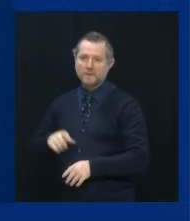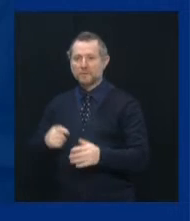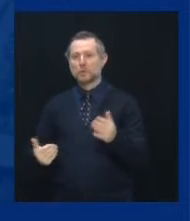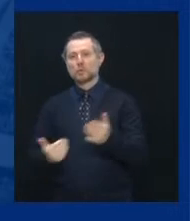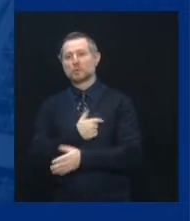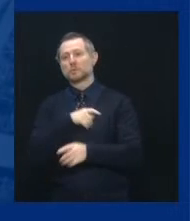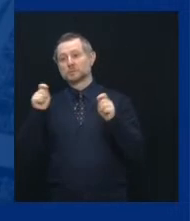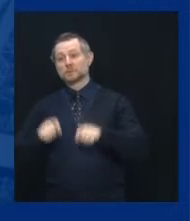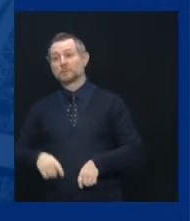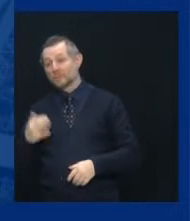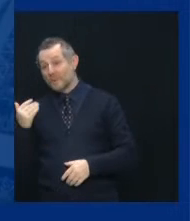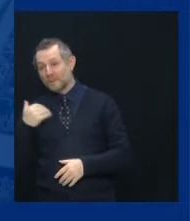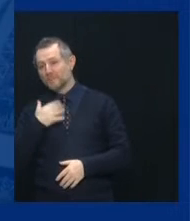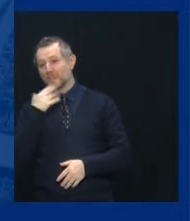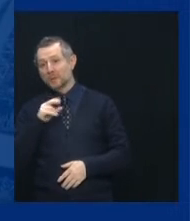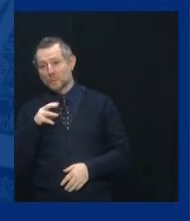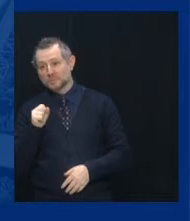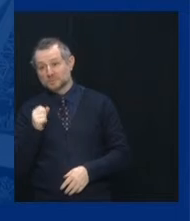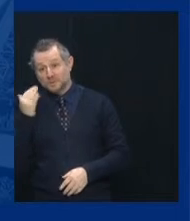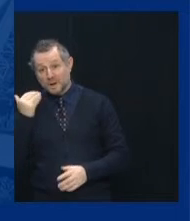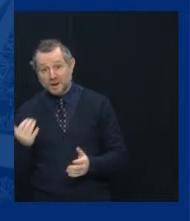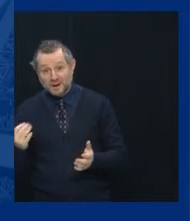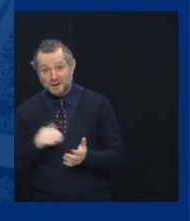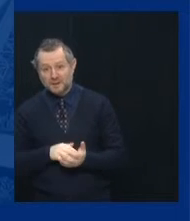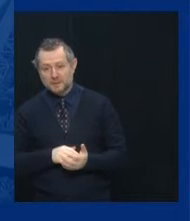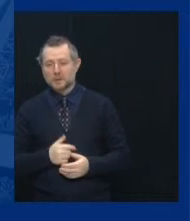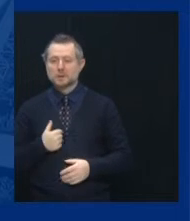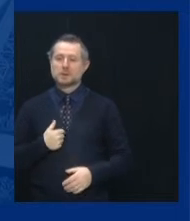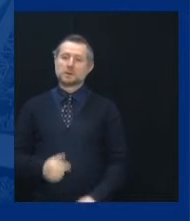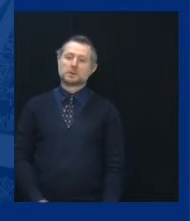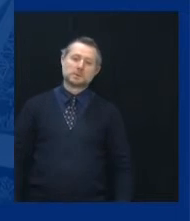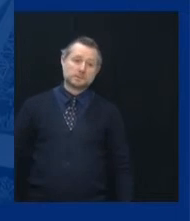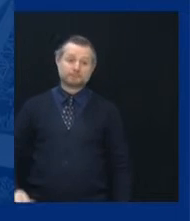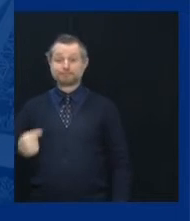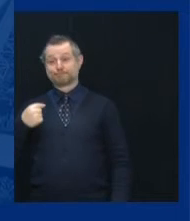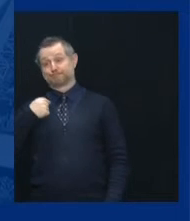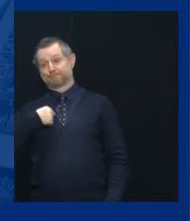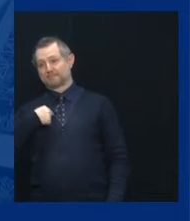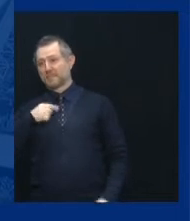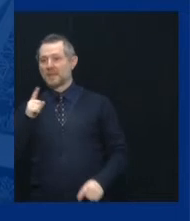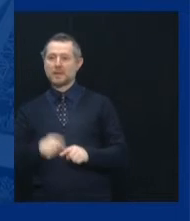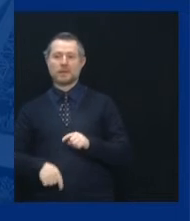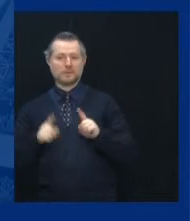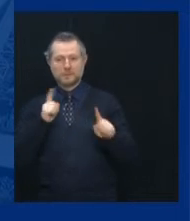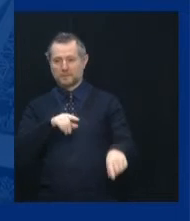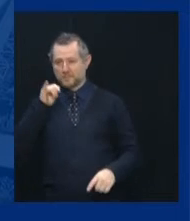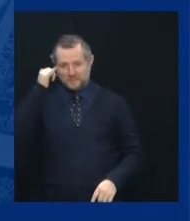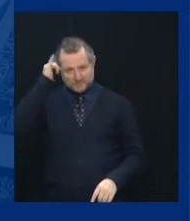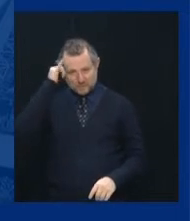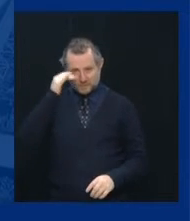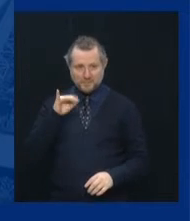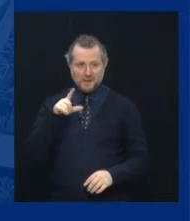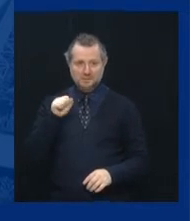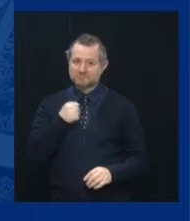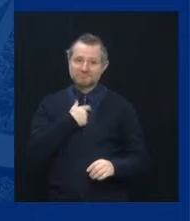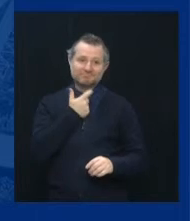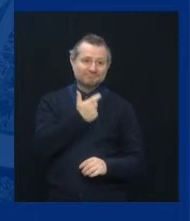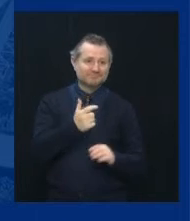rewrite the state of the state, I'm not going to be able to get to the Bills game this weekend, which is going